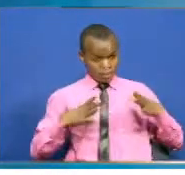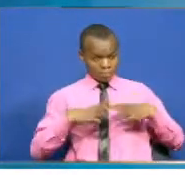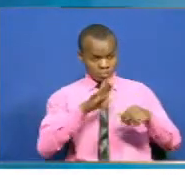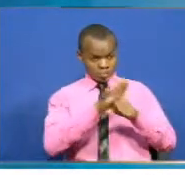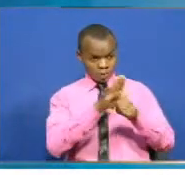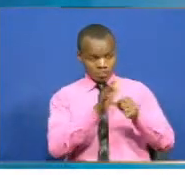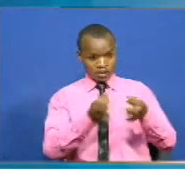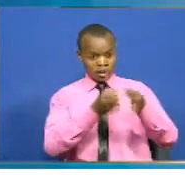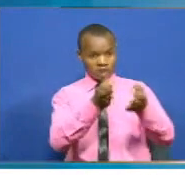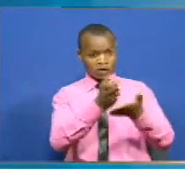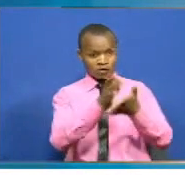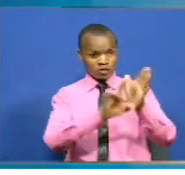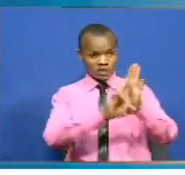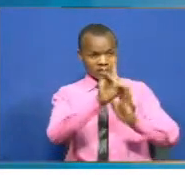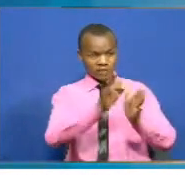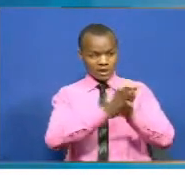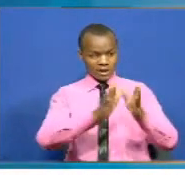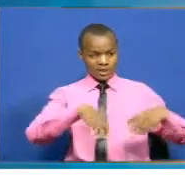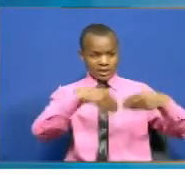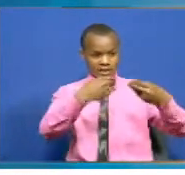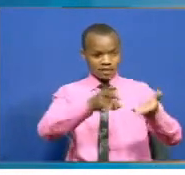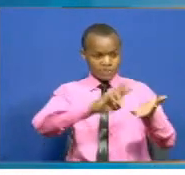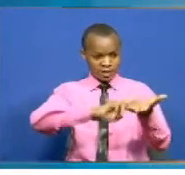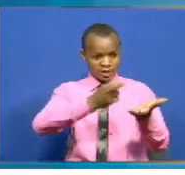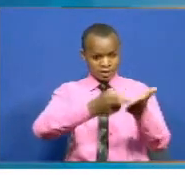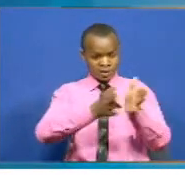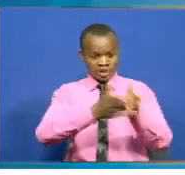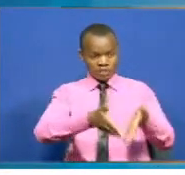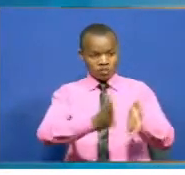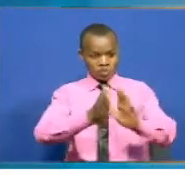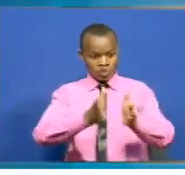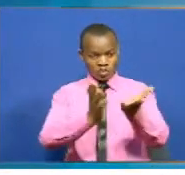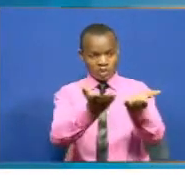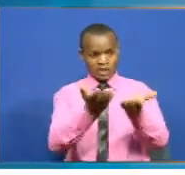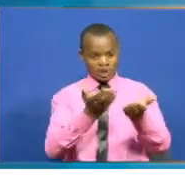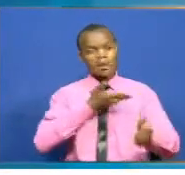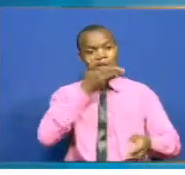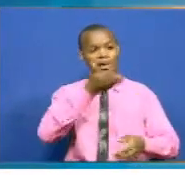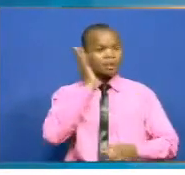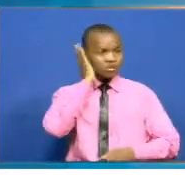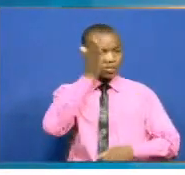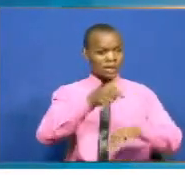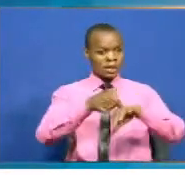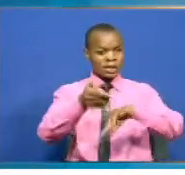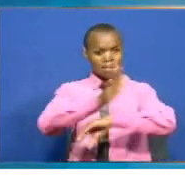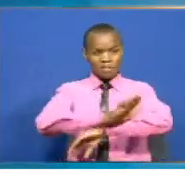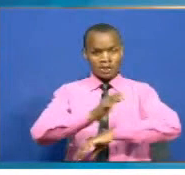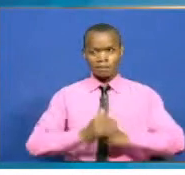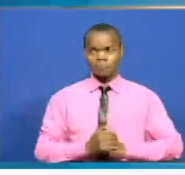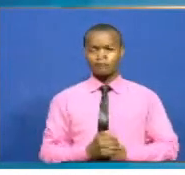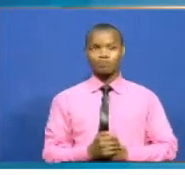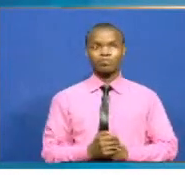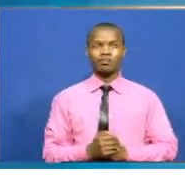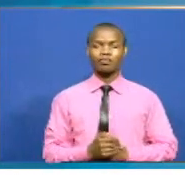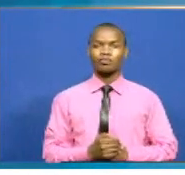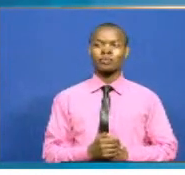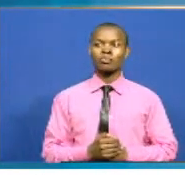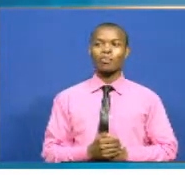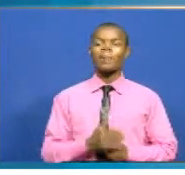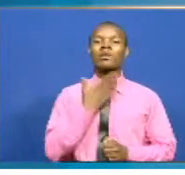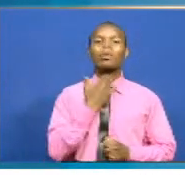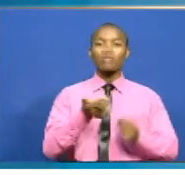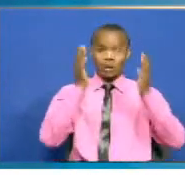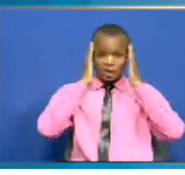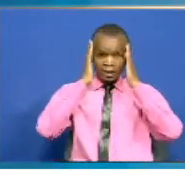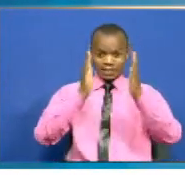let's give them the resources and the infrastructure that they need. You will respond to that when we come back. I want us now to focus on something that is